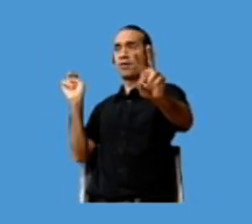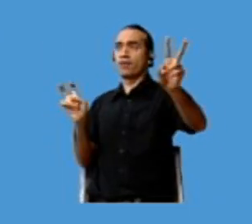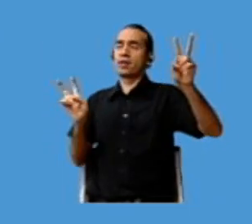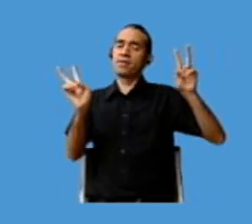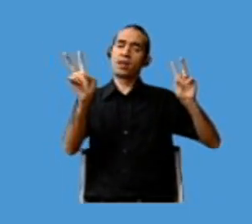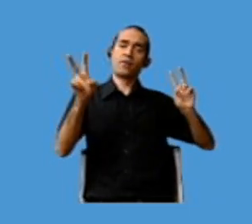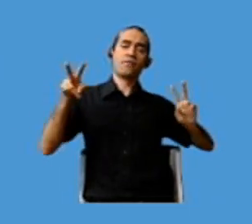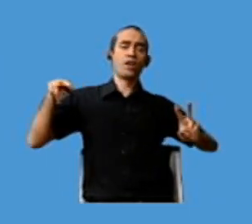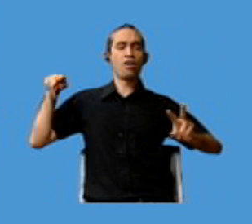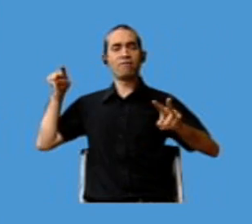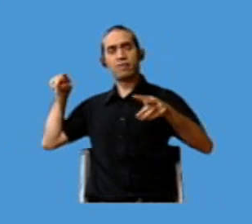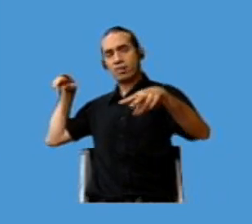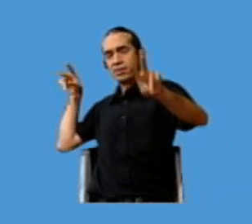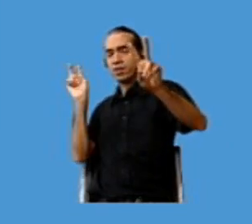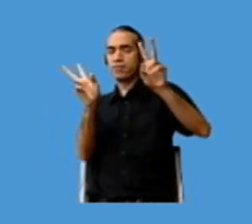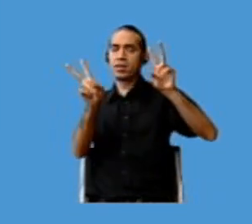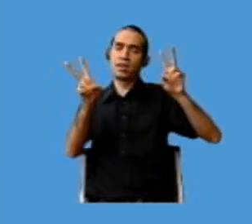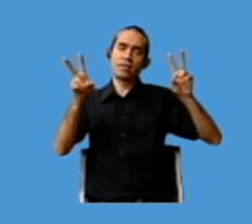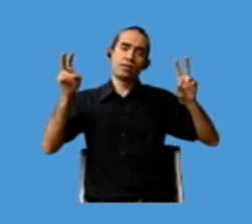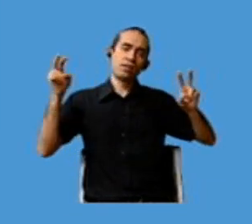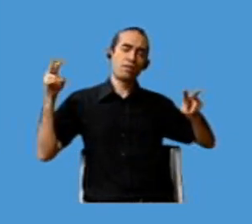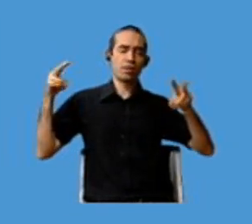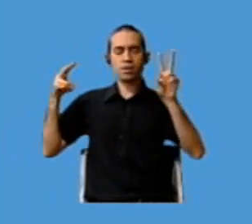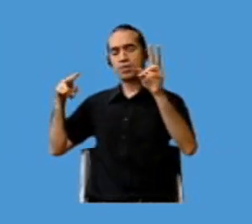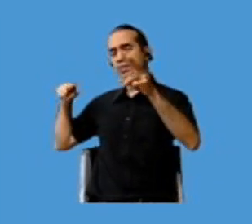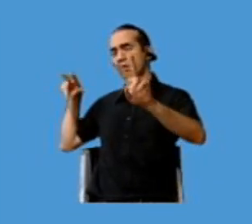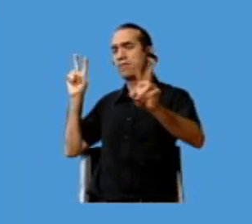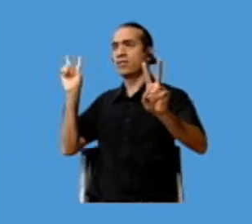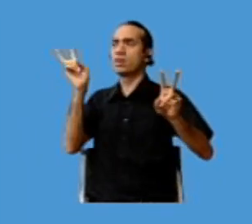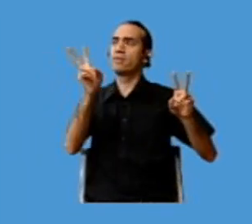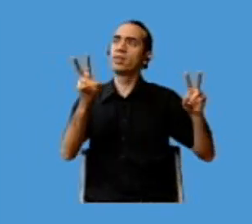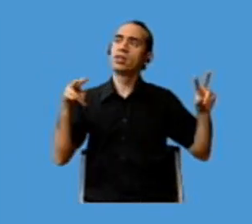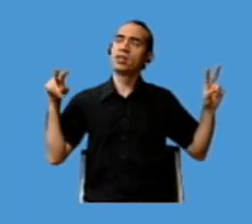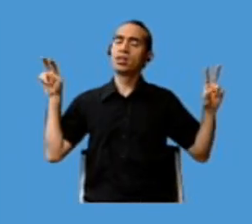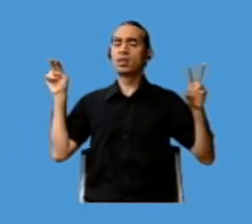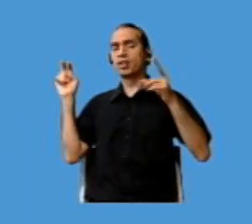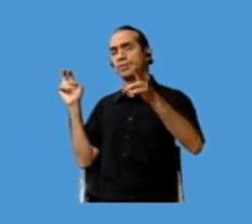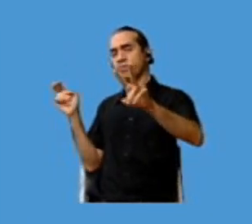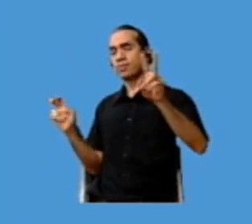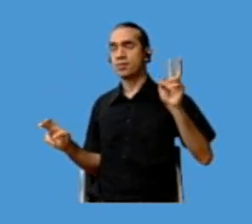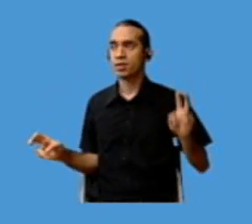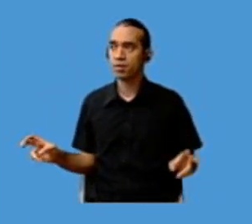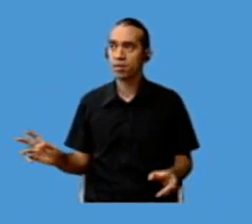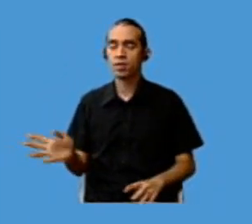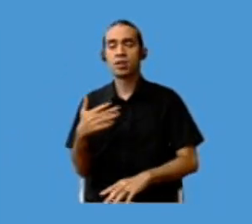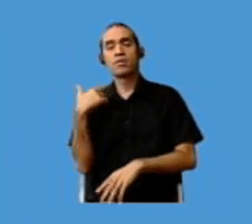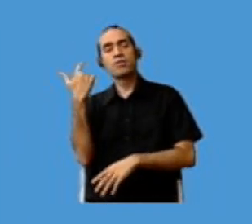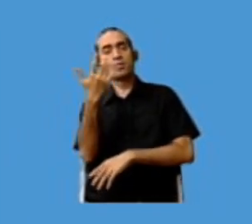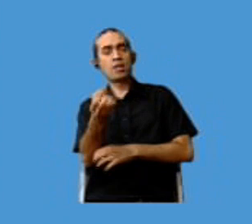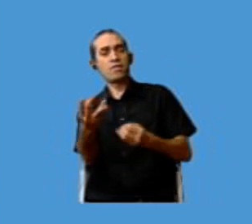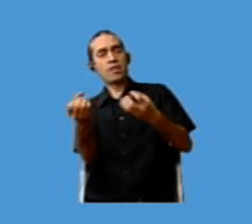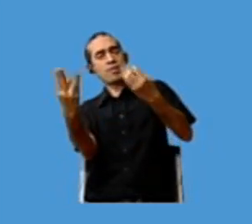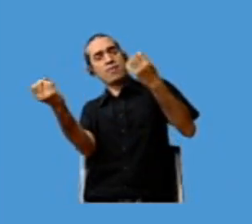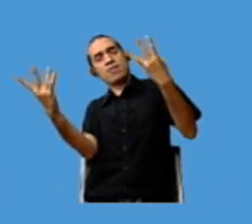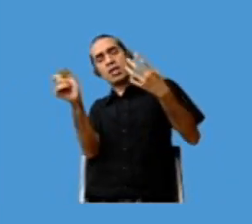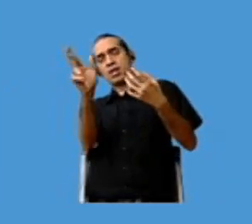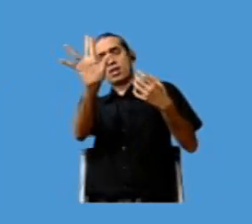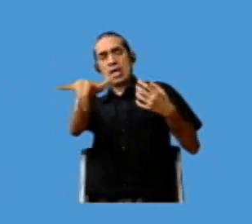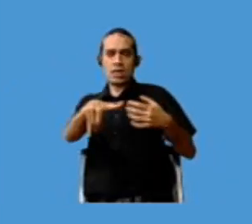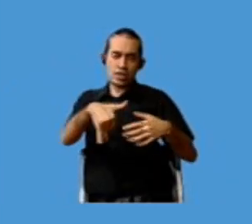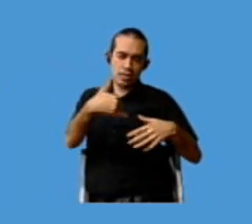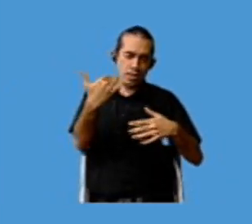Revival, revival, diddle, diddle, diddle, diddle, dee. A very, very, very, very